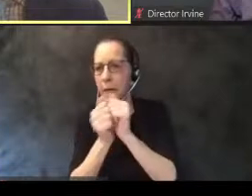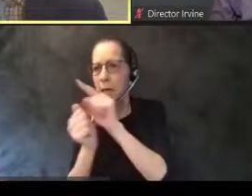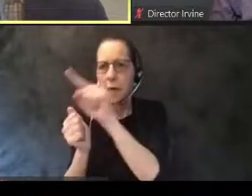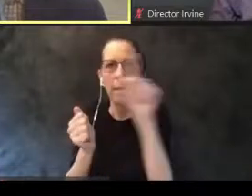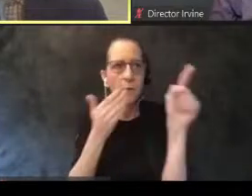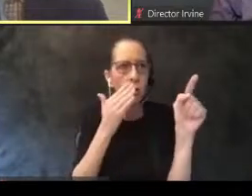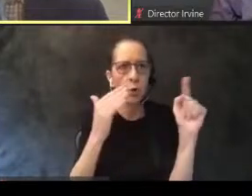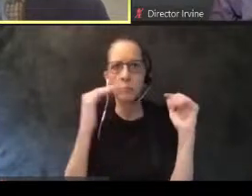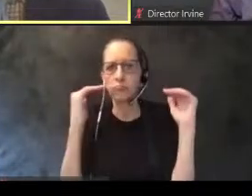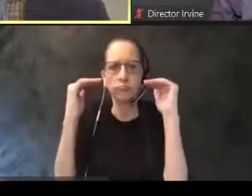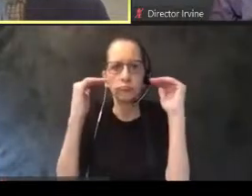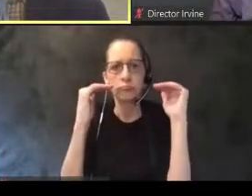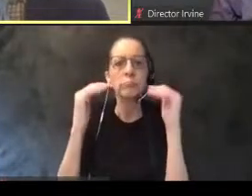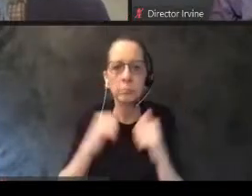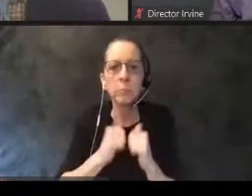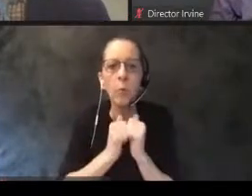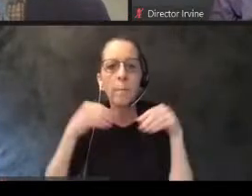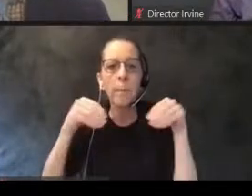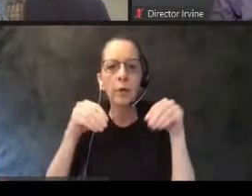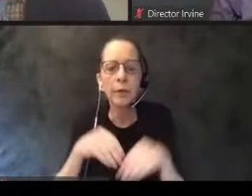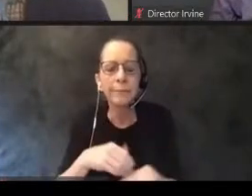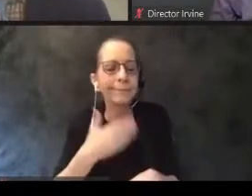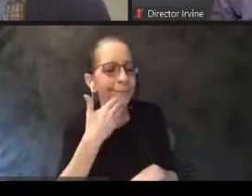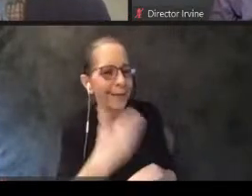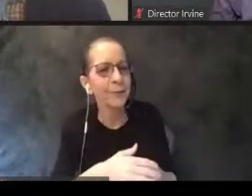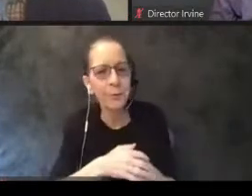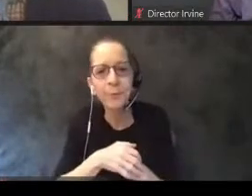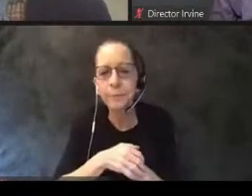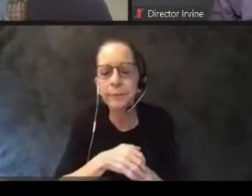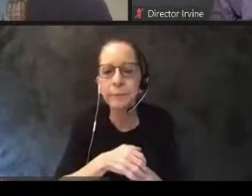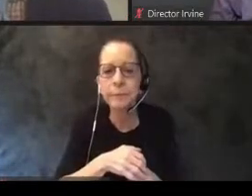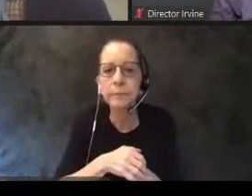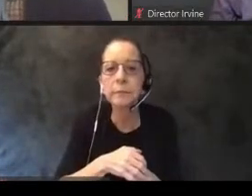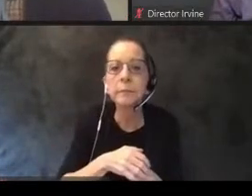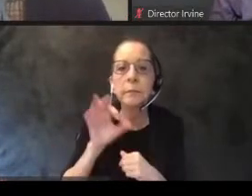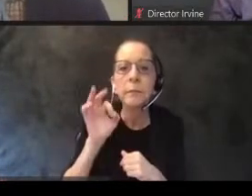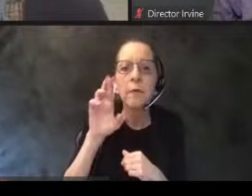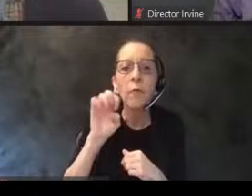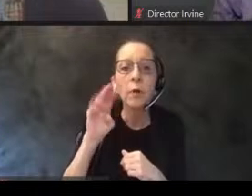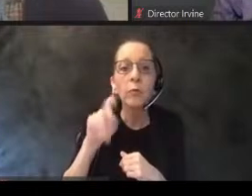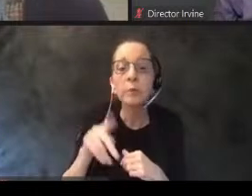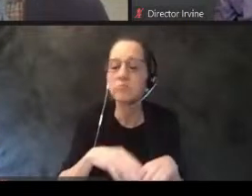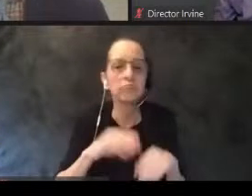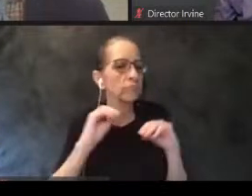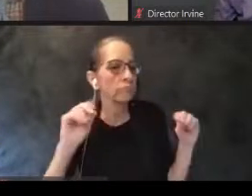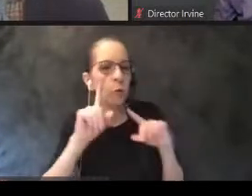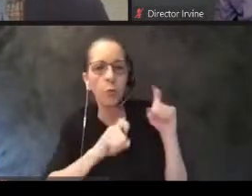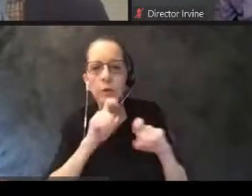the market at large. Thank you. Judge Chevrolet? No questions.